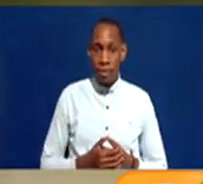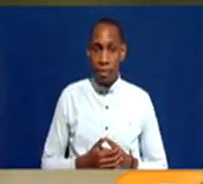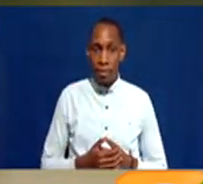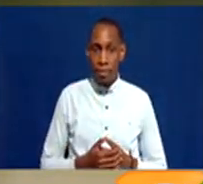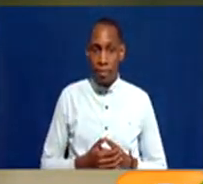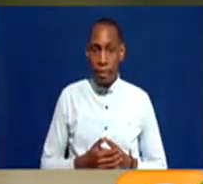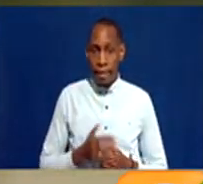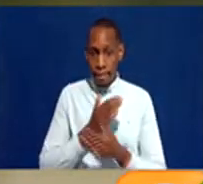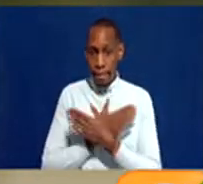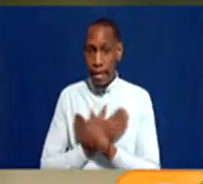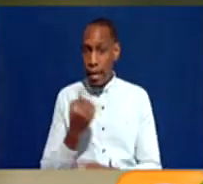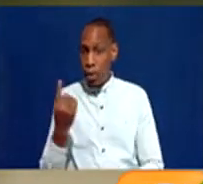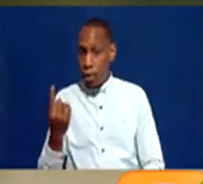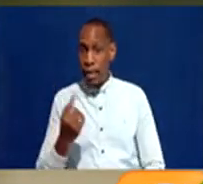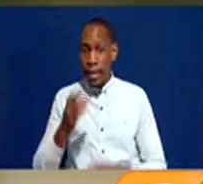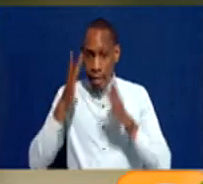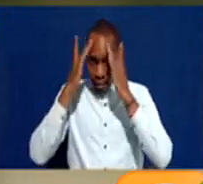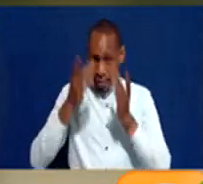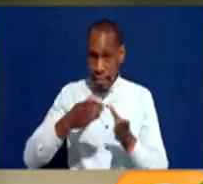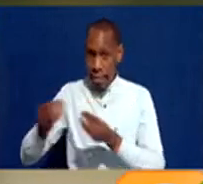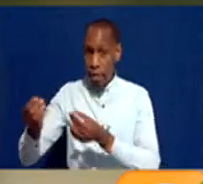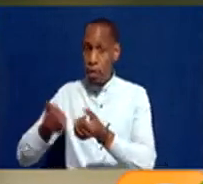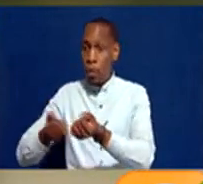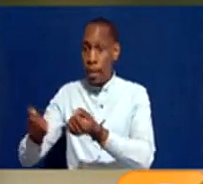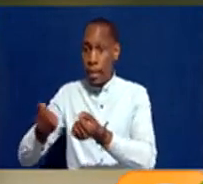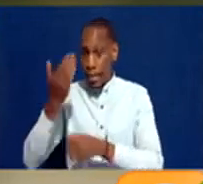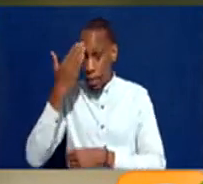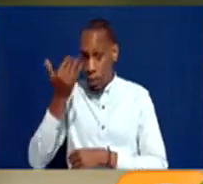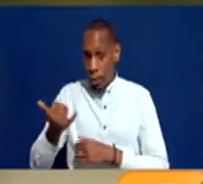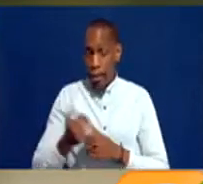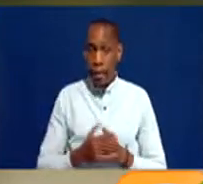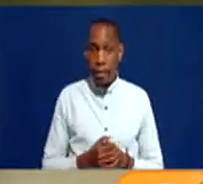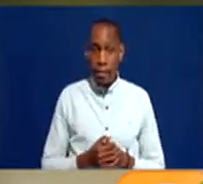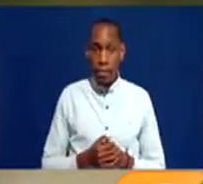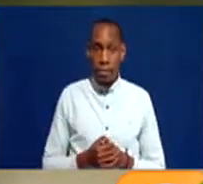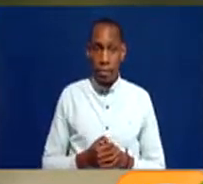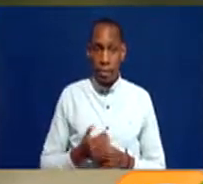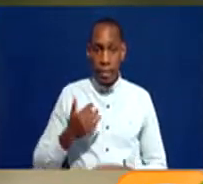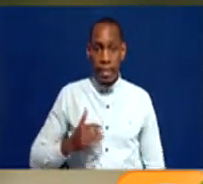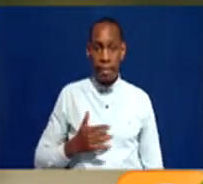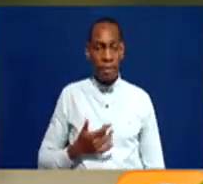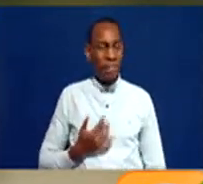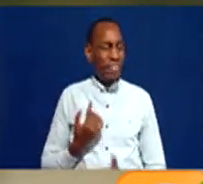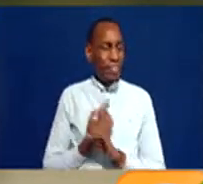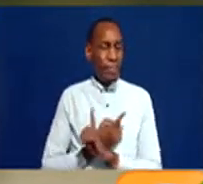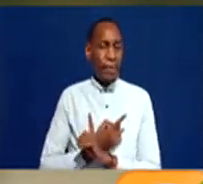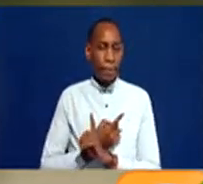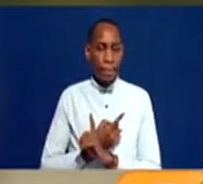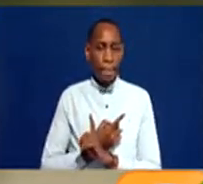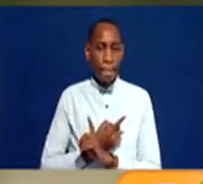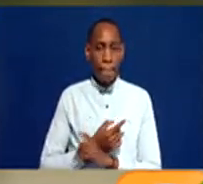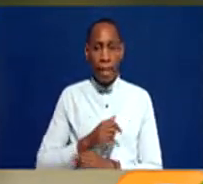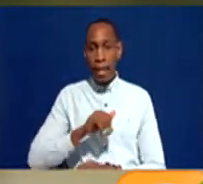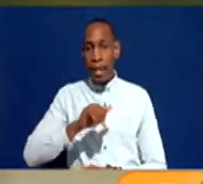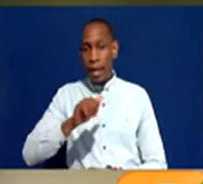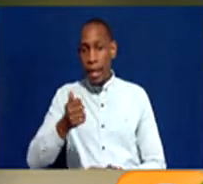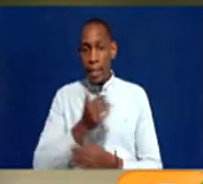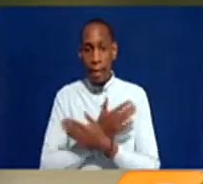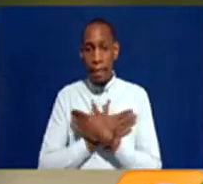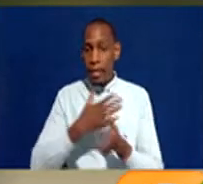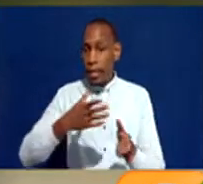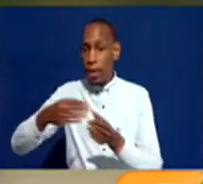one of us decided to go to the car because I was feeling strange. Another person